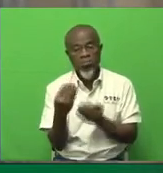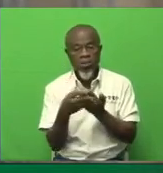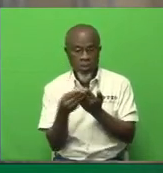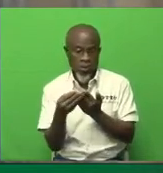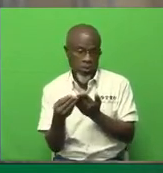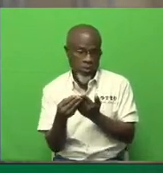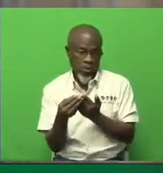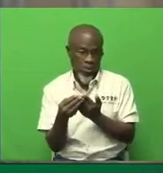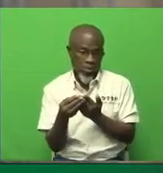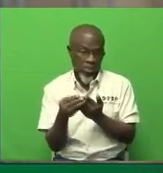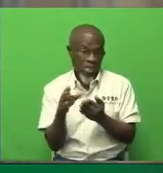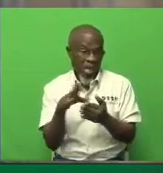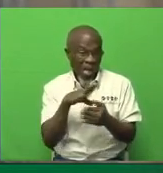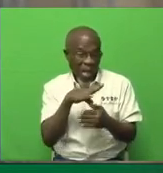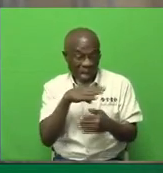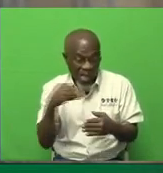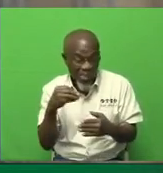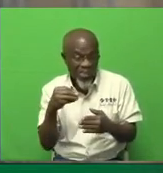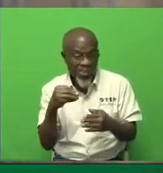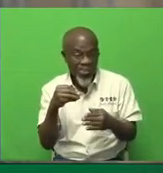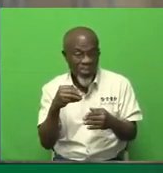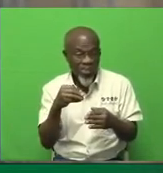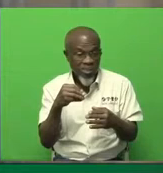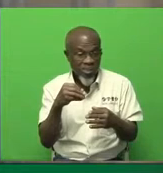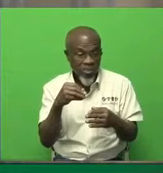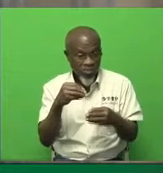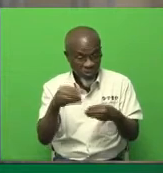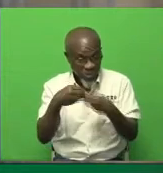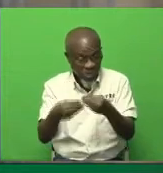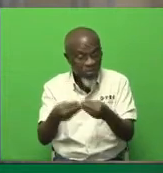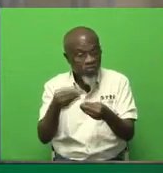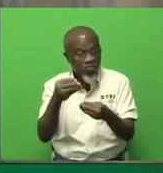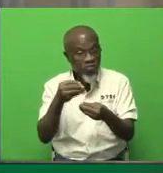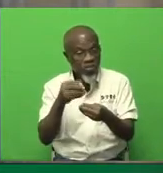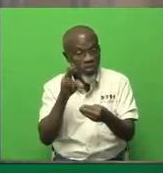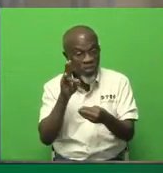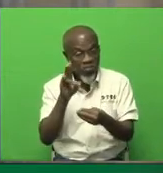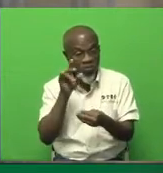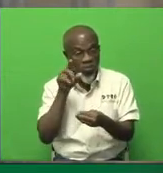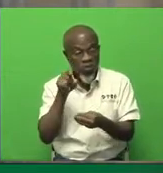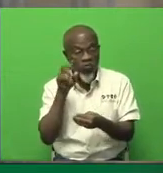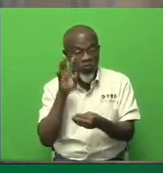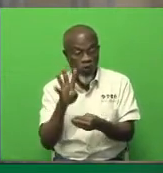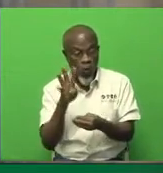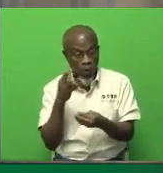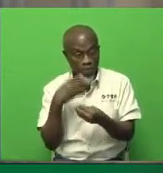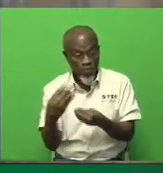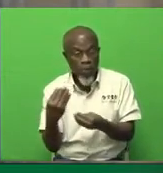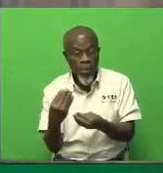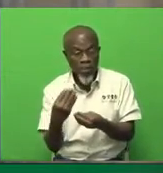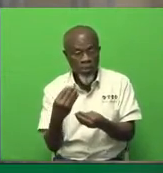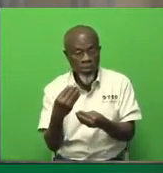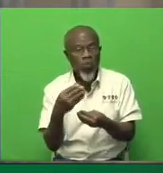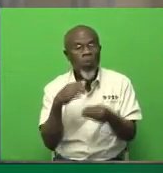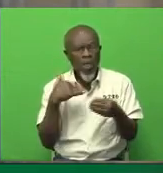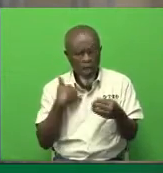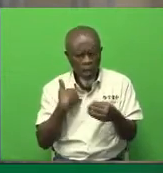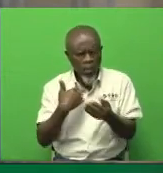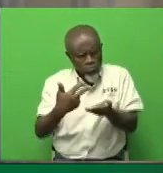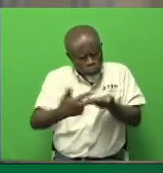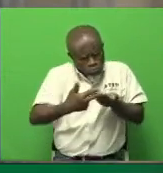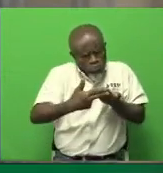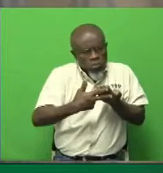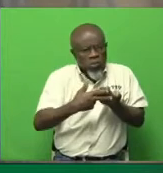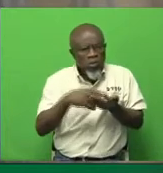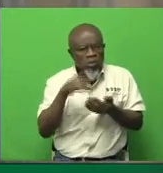even though we sold 7.4 billion dollars we had the foreign reserves of U.S 10.5 billion dollars